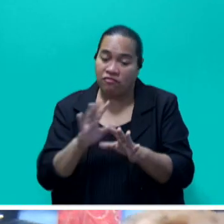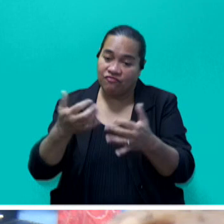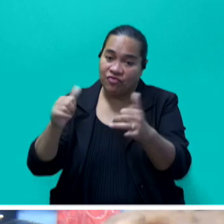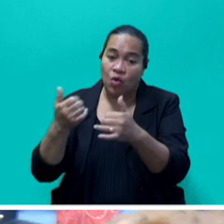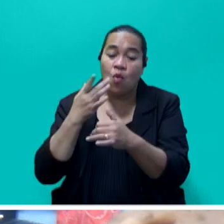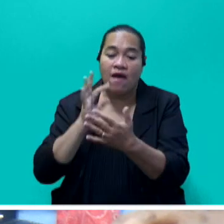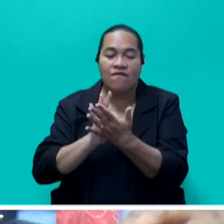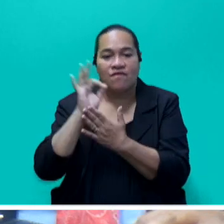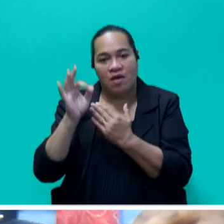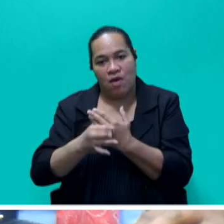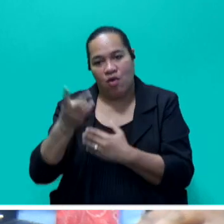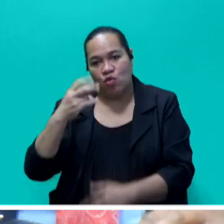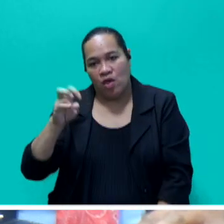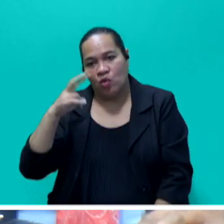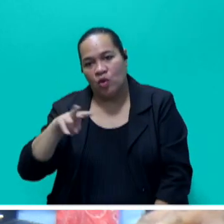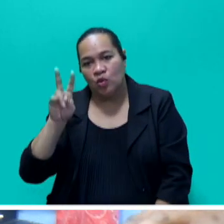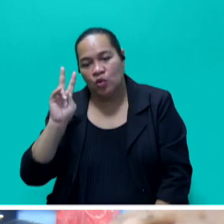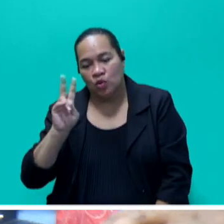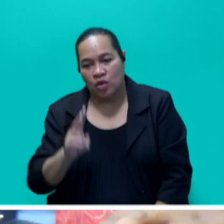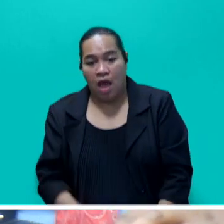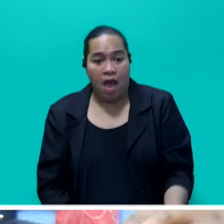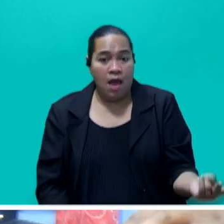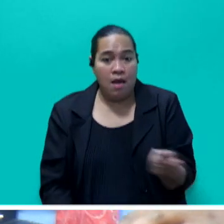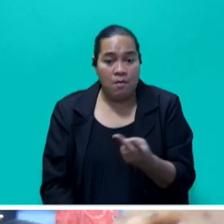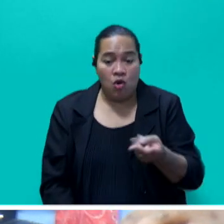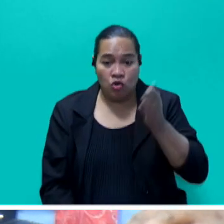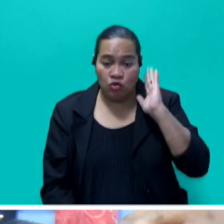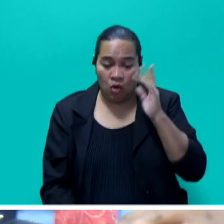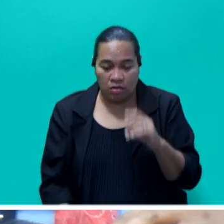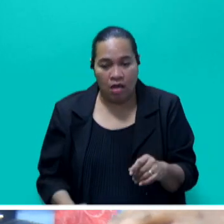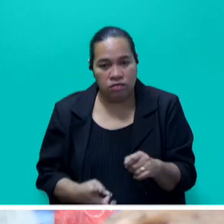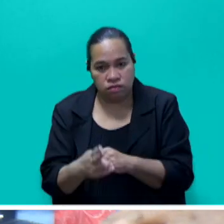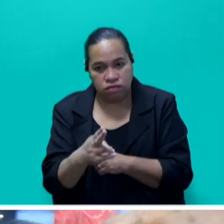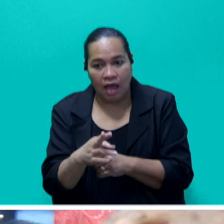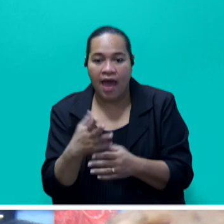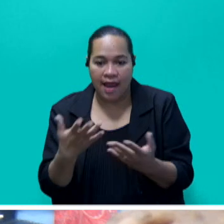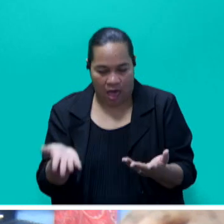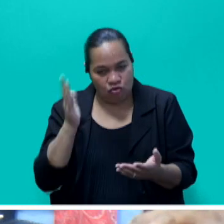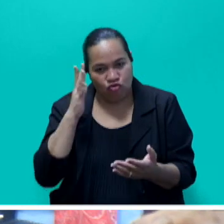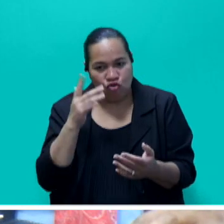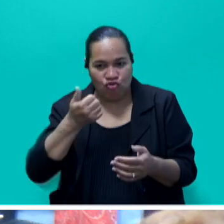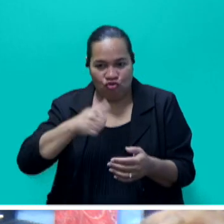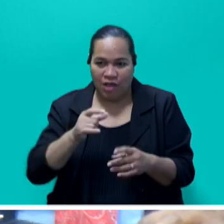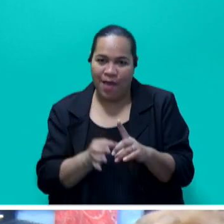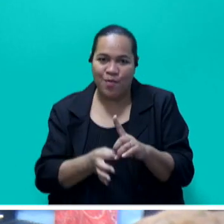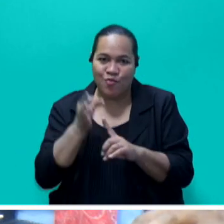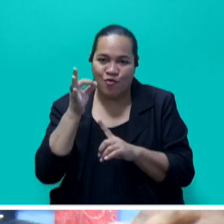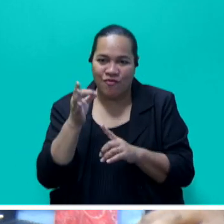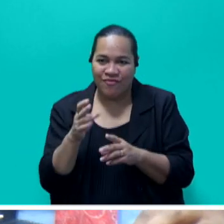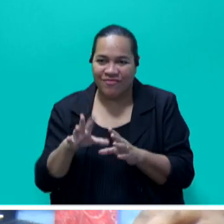February 2022, and both the schools were commissioned, and schools are now using the improved